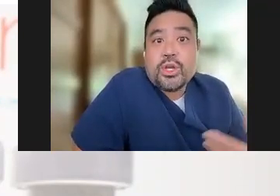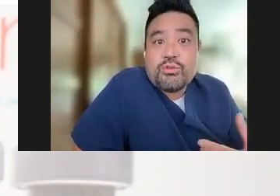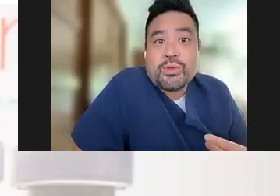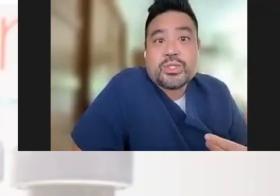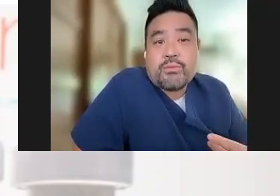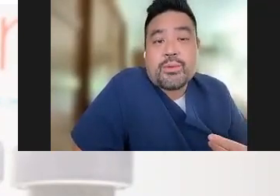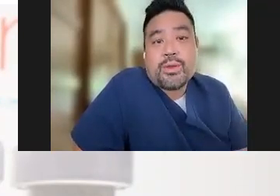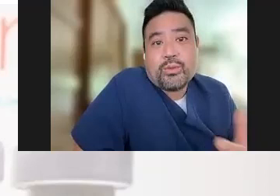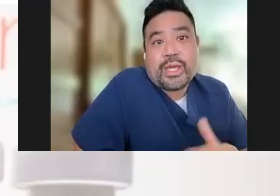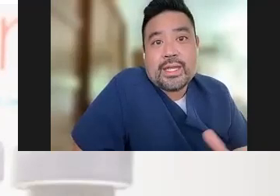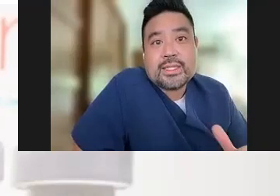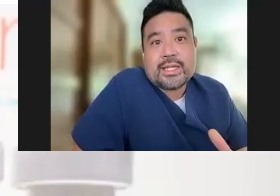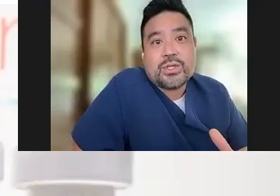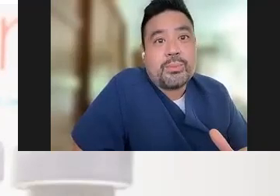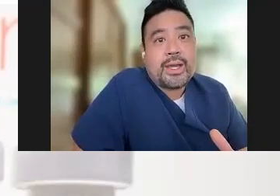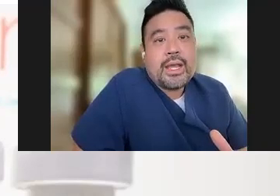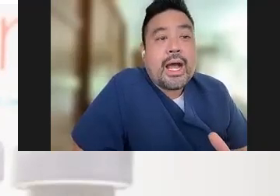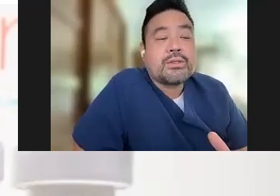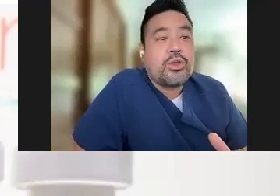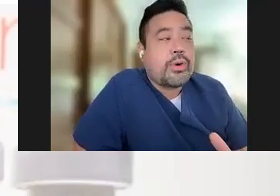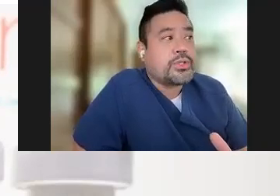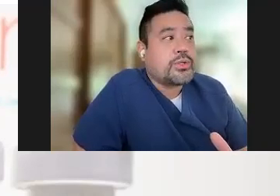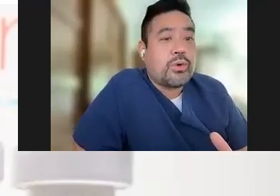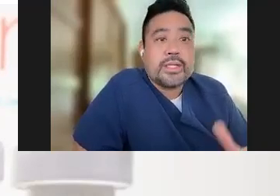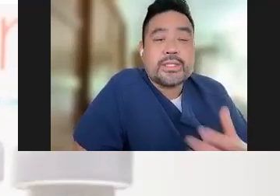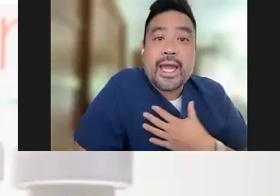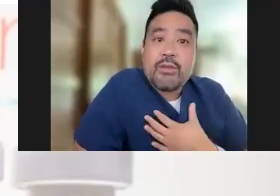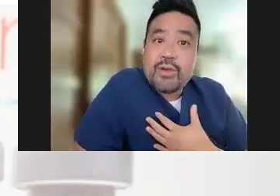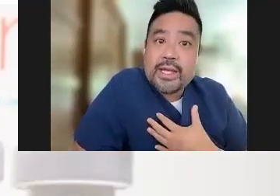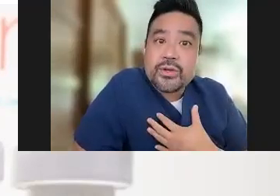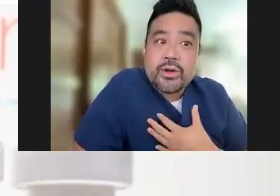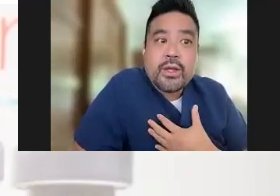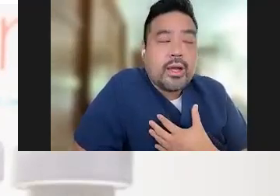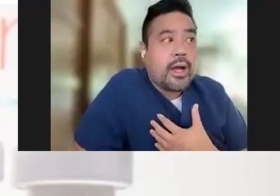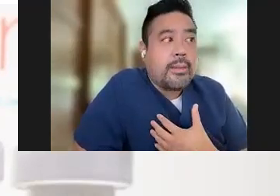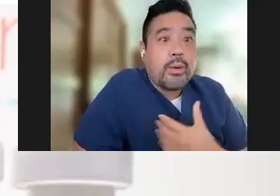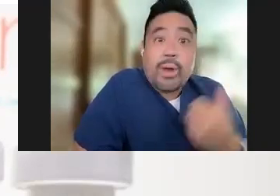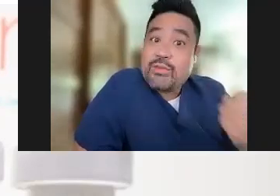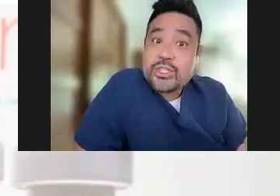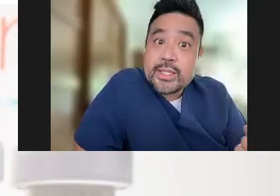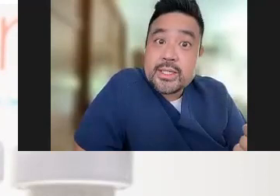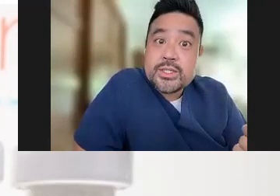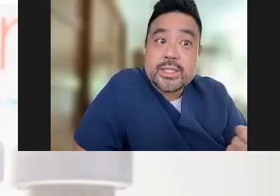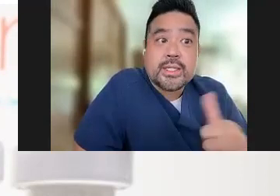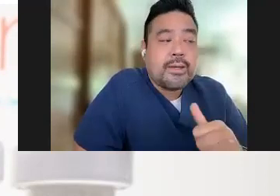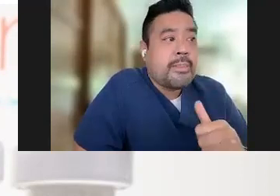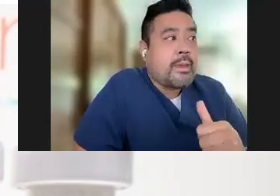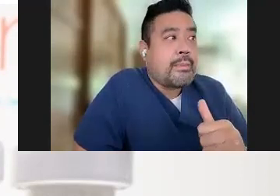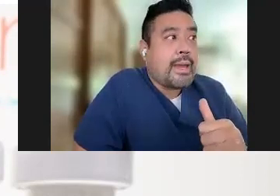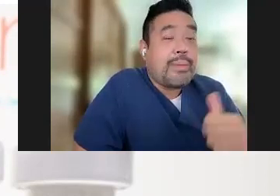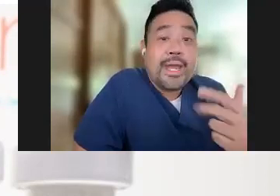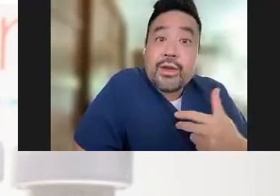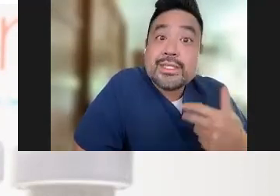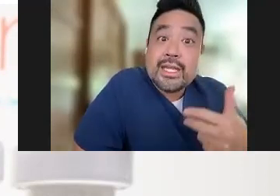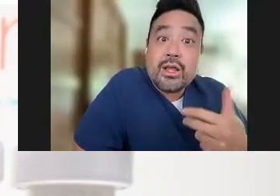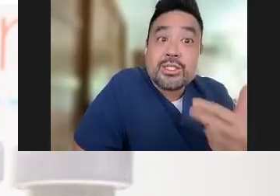whichever one you feel most comfortable with. And we'll get into that too. But I'll tell you a personal story is I had Pfizer. My wife had Johnson & Johnson.